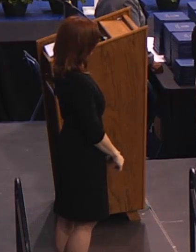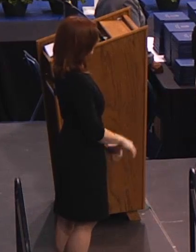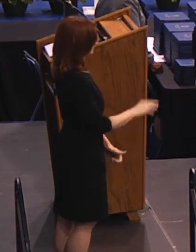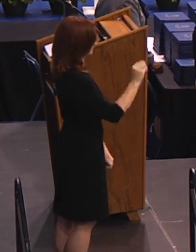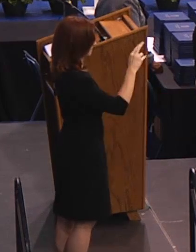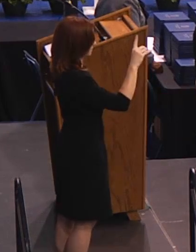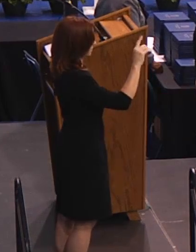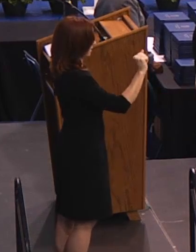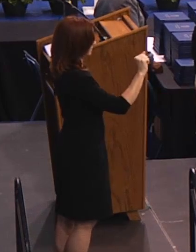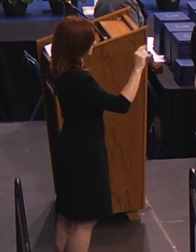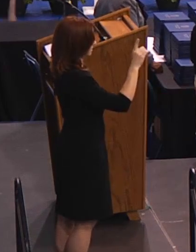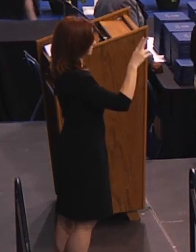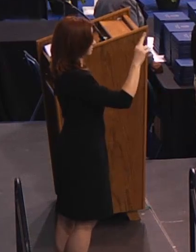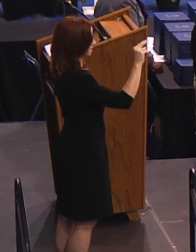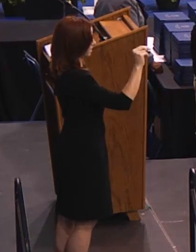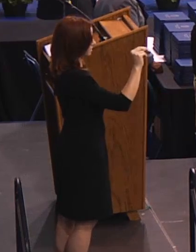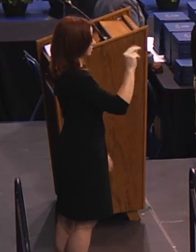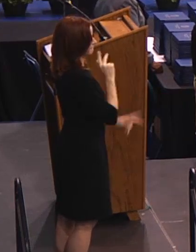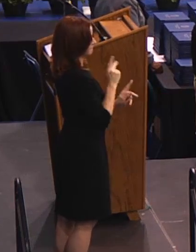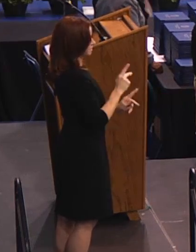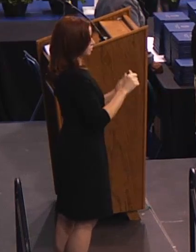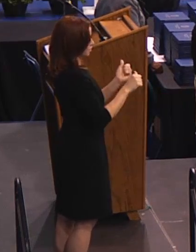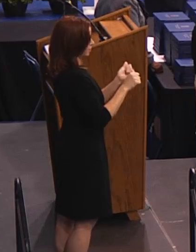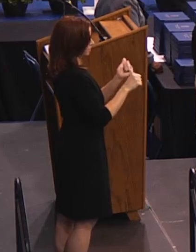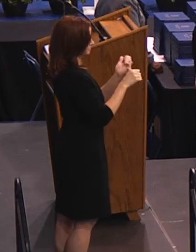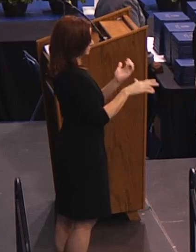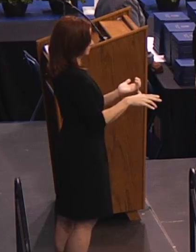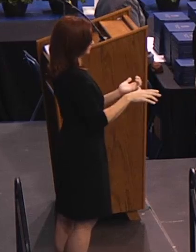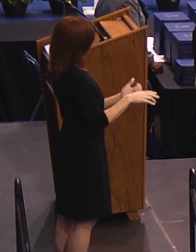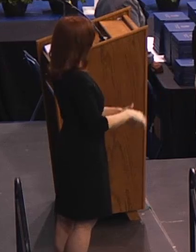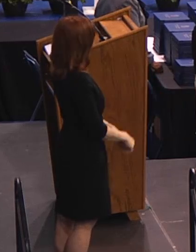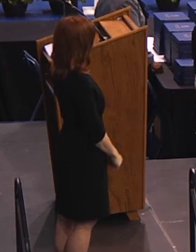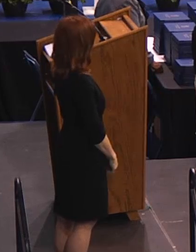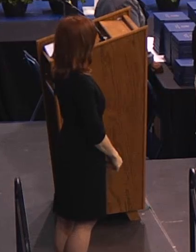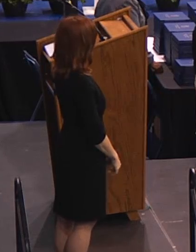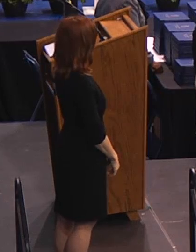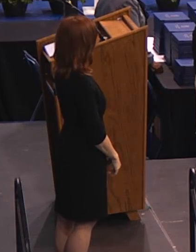Miranda Lee Dunn, Physical Therapist Assistant.